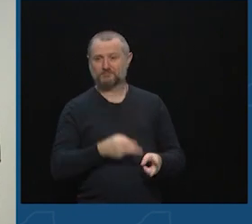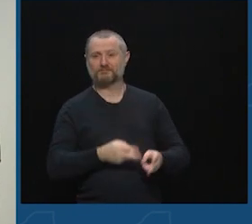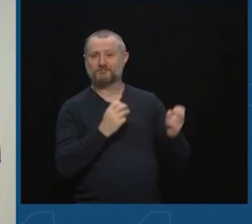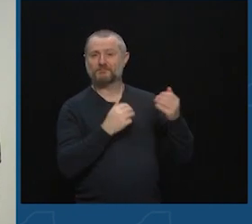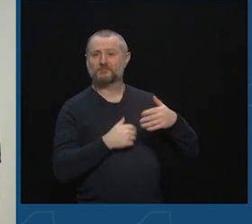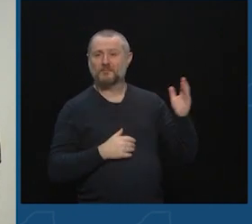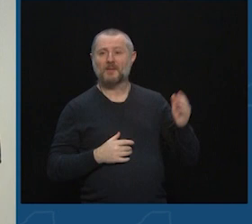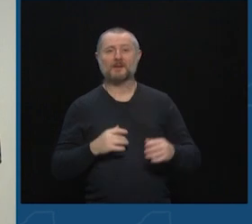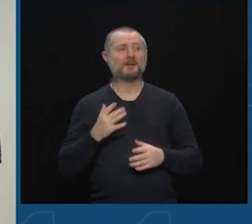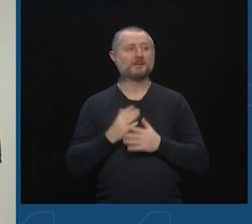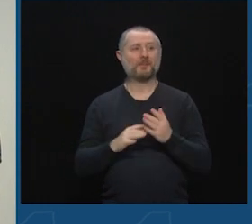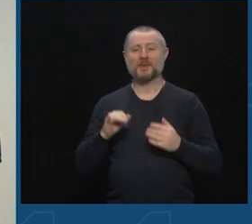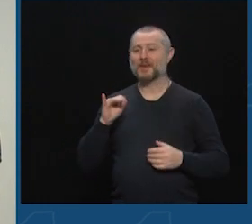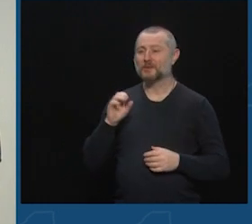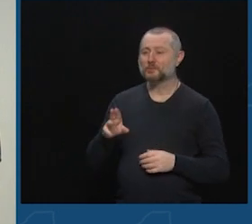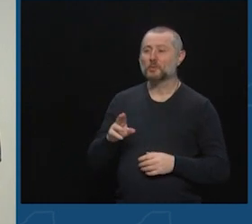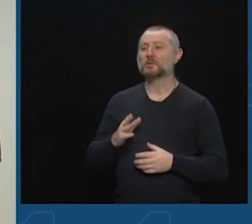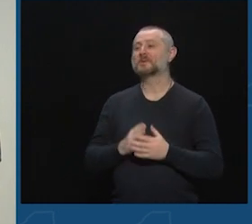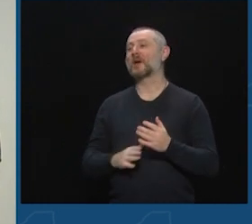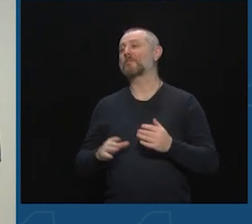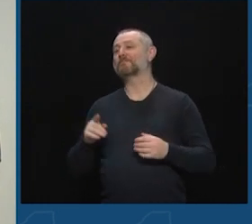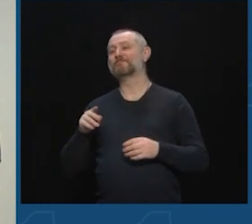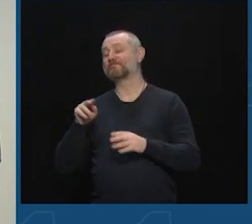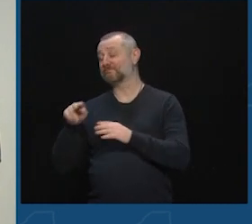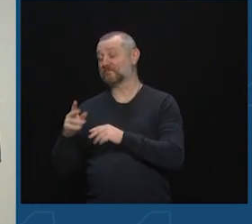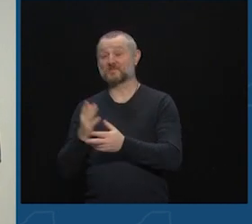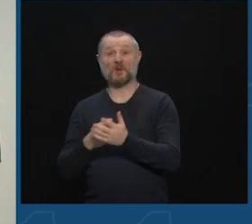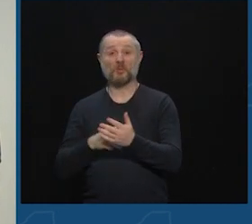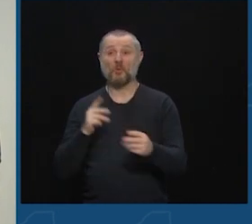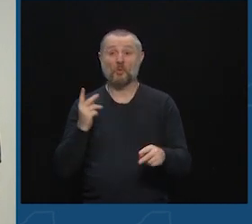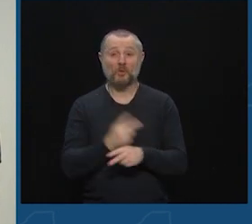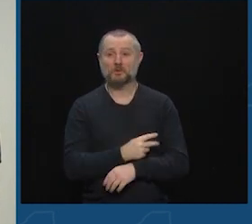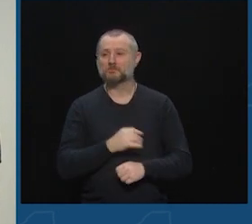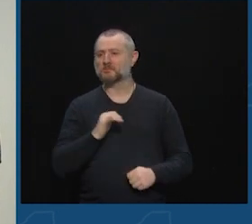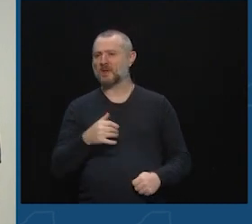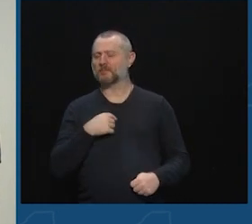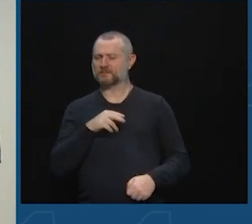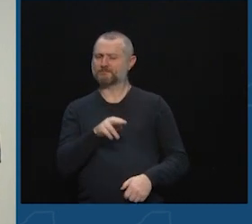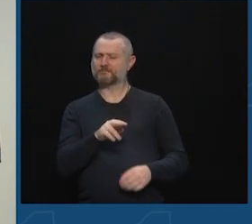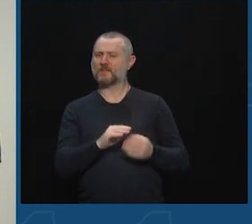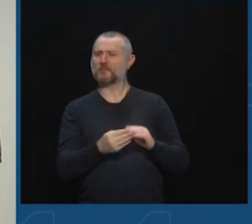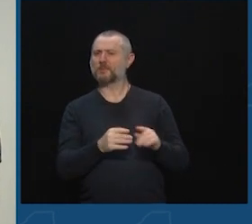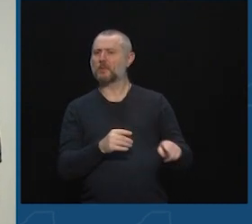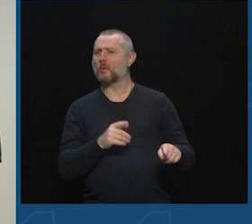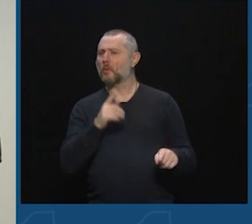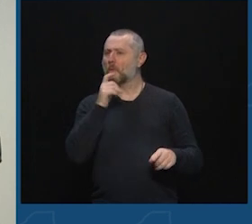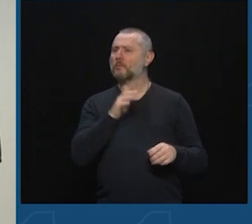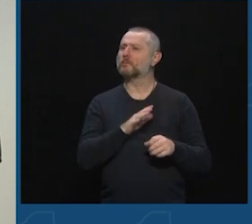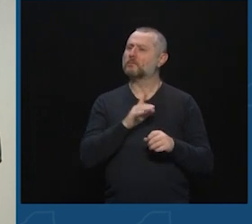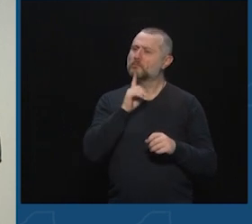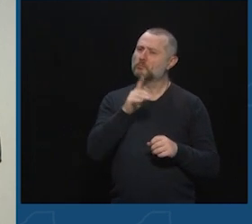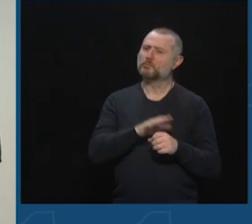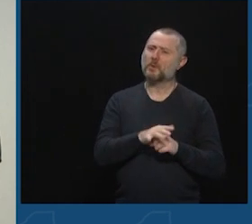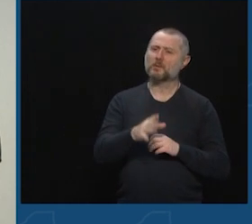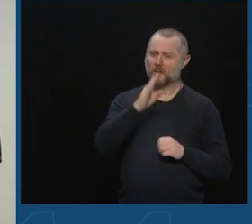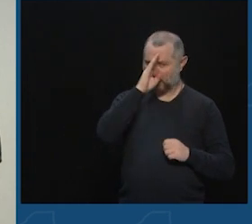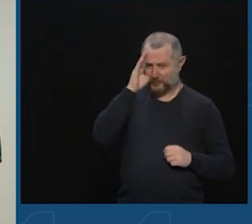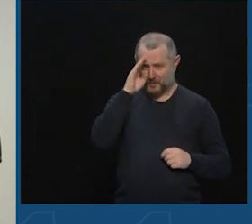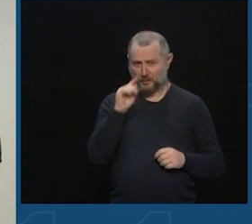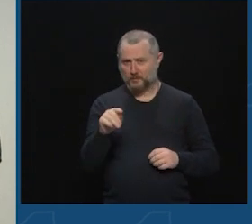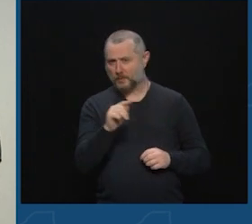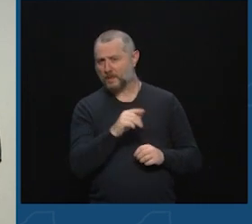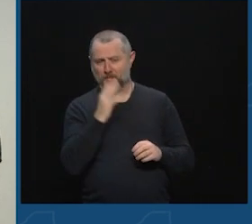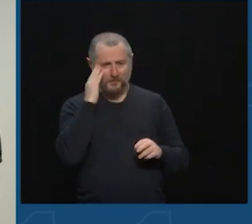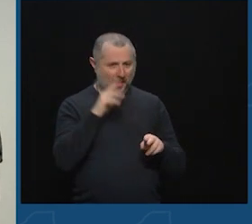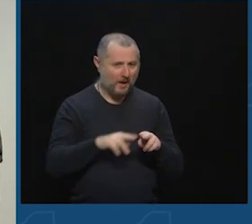ICU, sometimes even worse. And that is the number I watch to make sure we have the capacity to take care of everybody. So I'll be